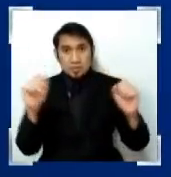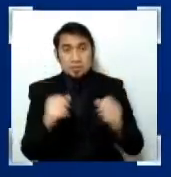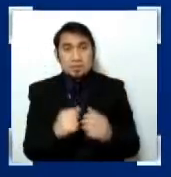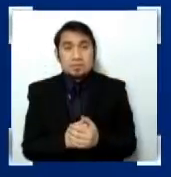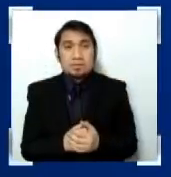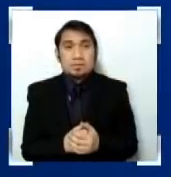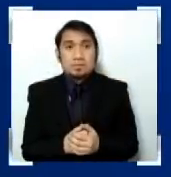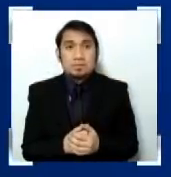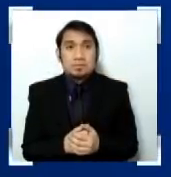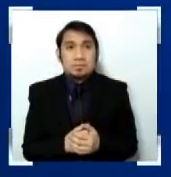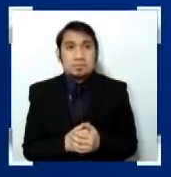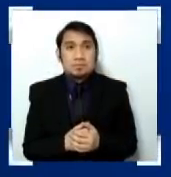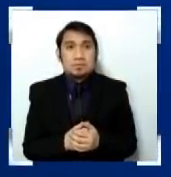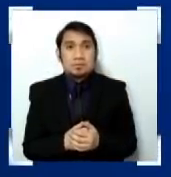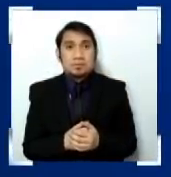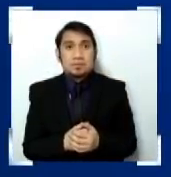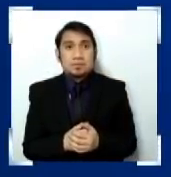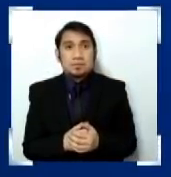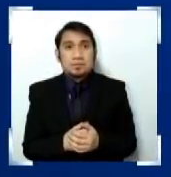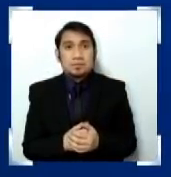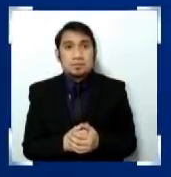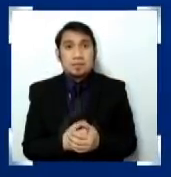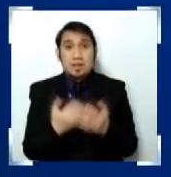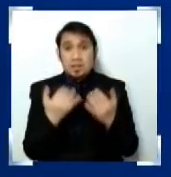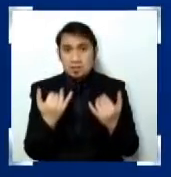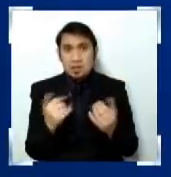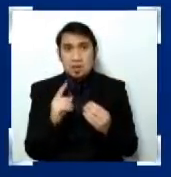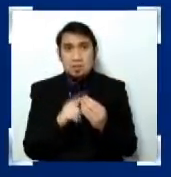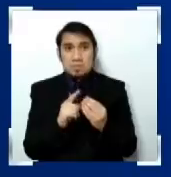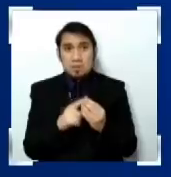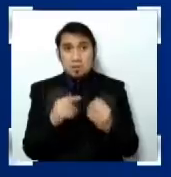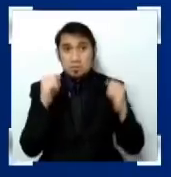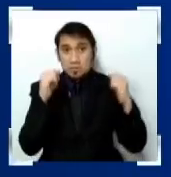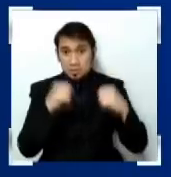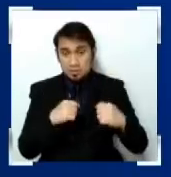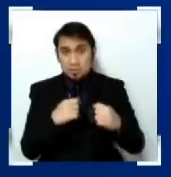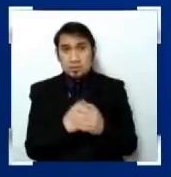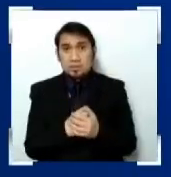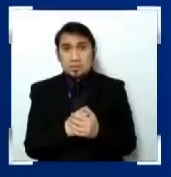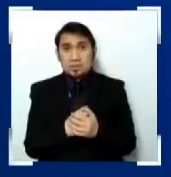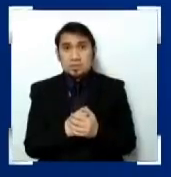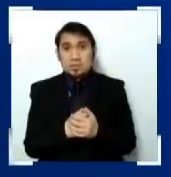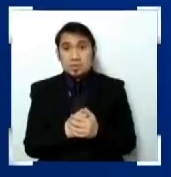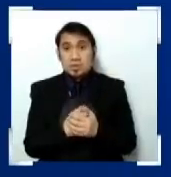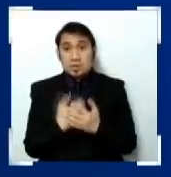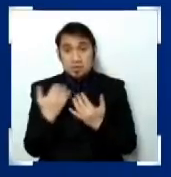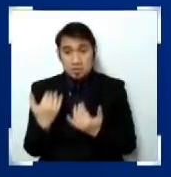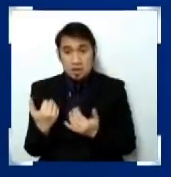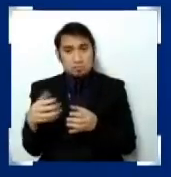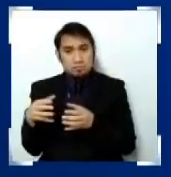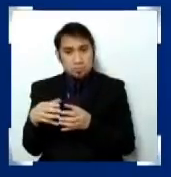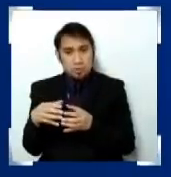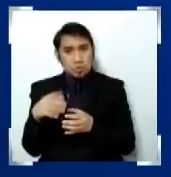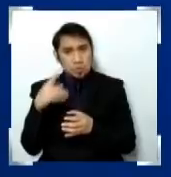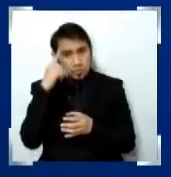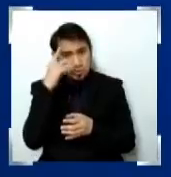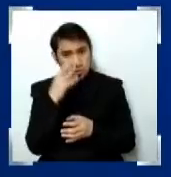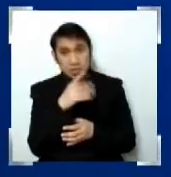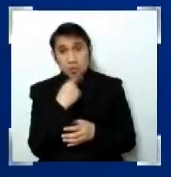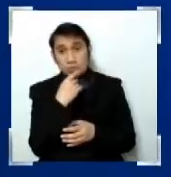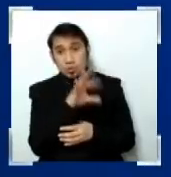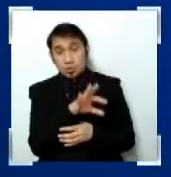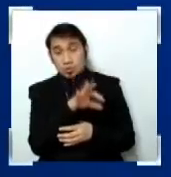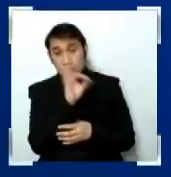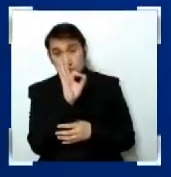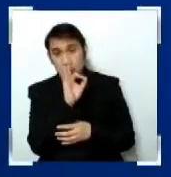According to one of the provisions of the agreement, it is the HNP who will choose the candidate for president and vice